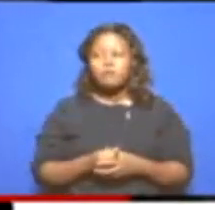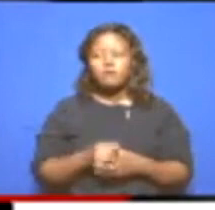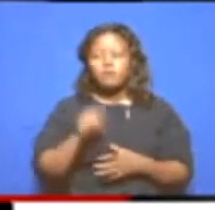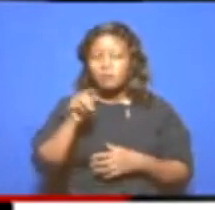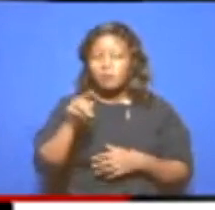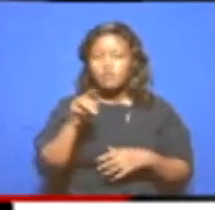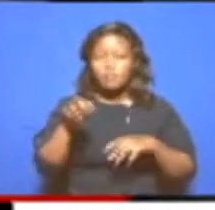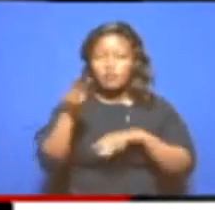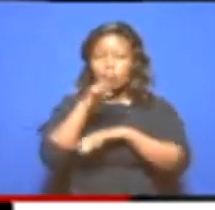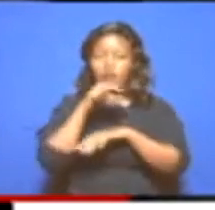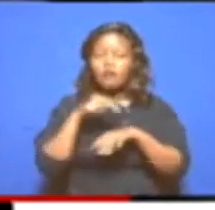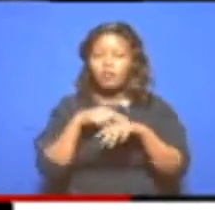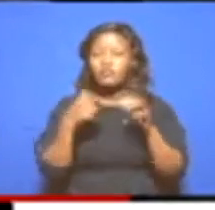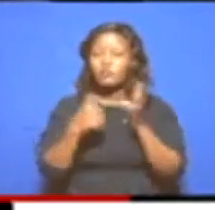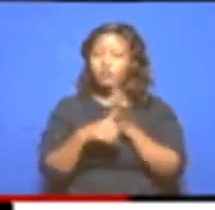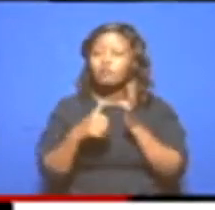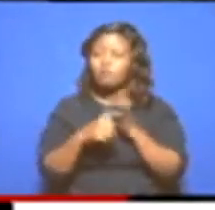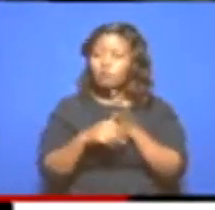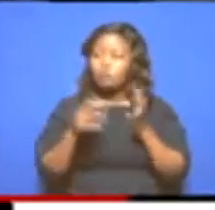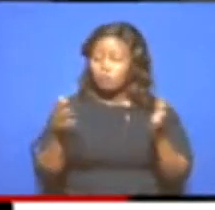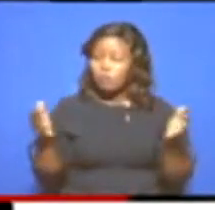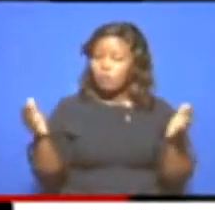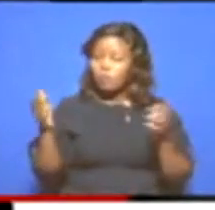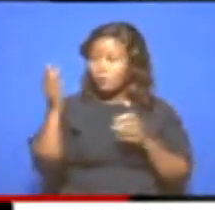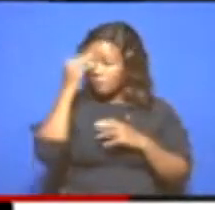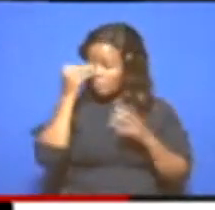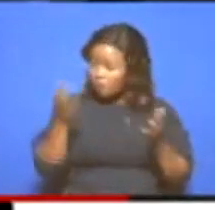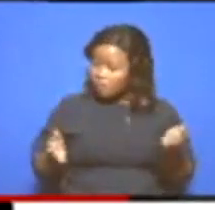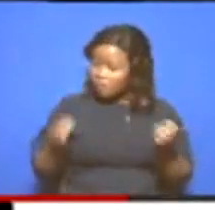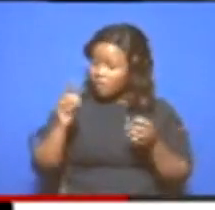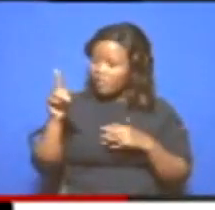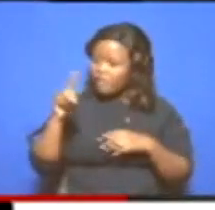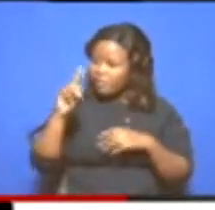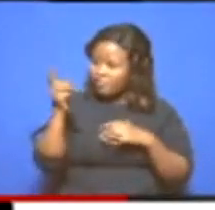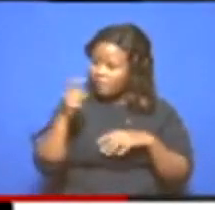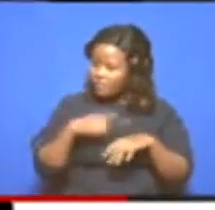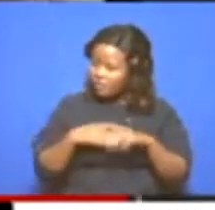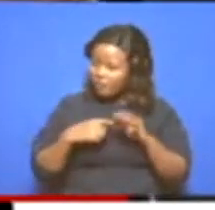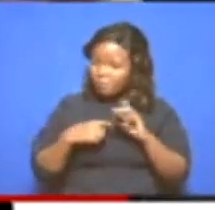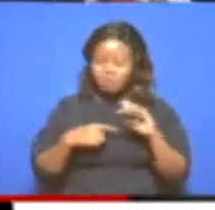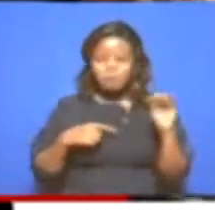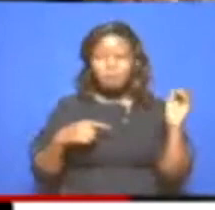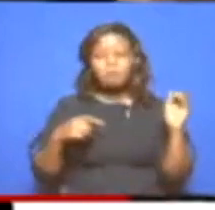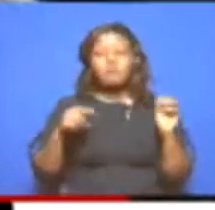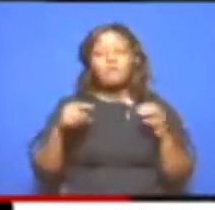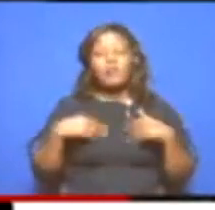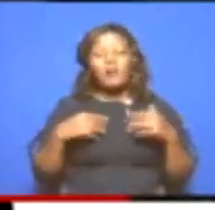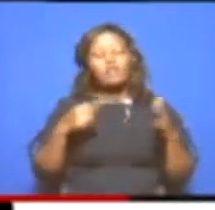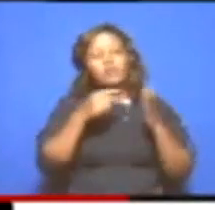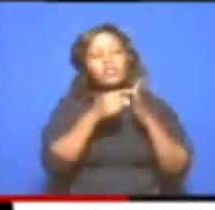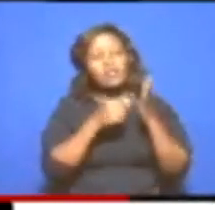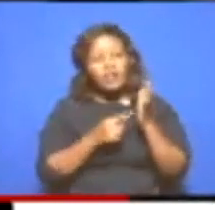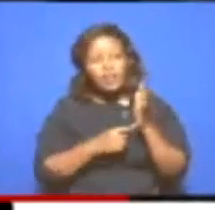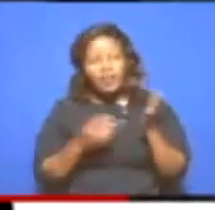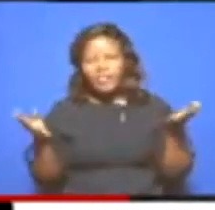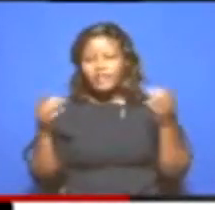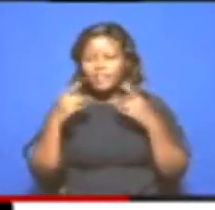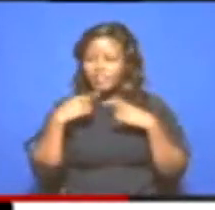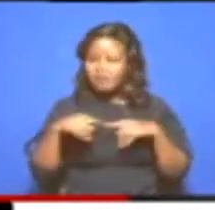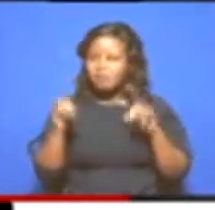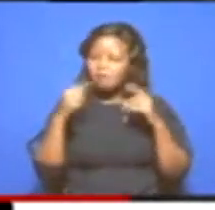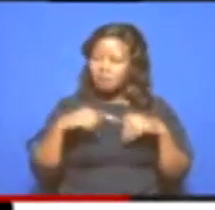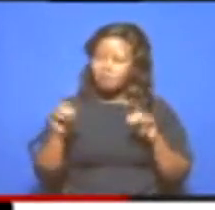problem. Yes, it is. Because this is not the first time it's being highlighted. It's been highlighted over and over before.